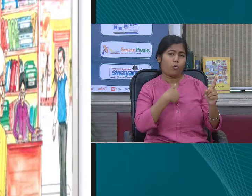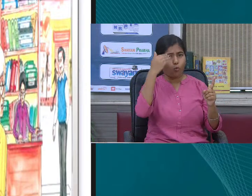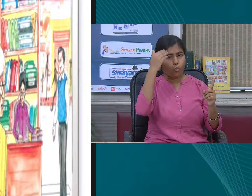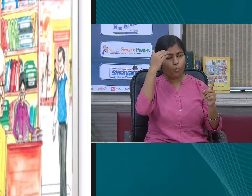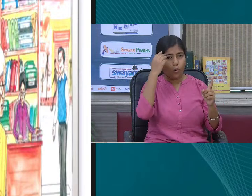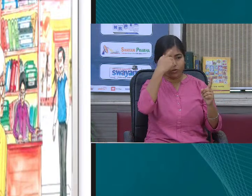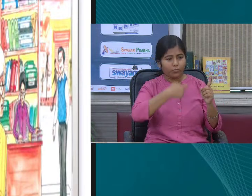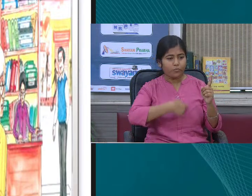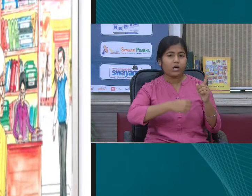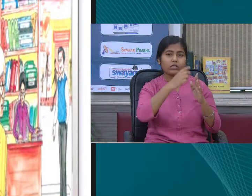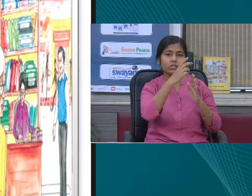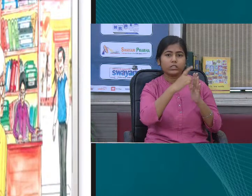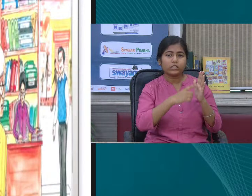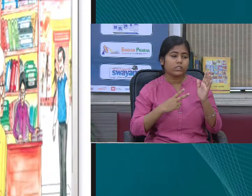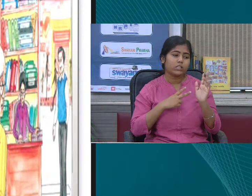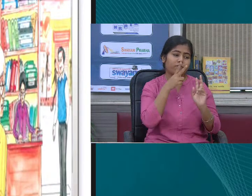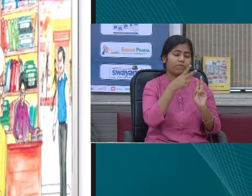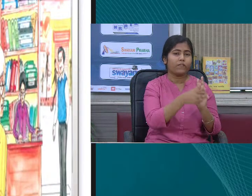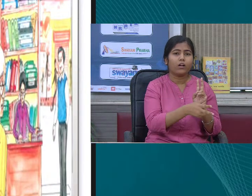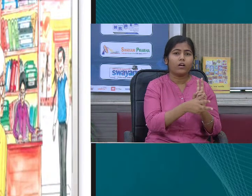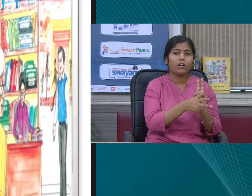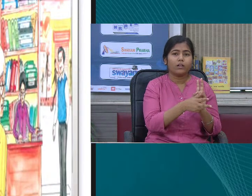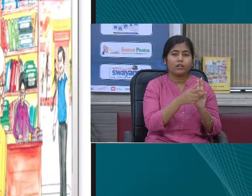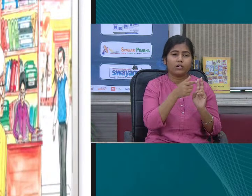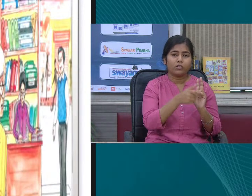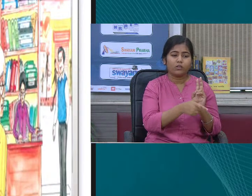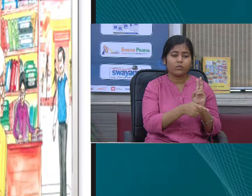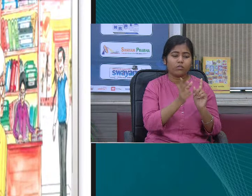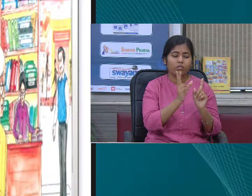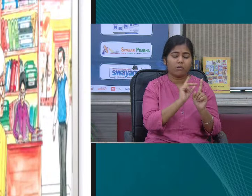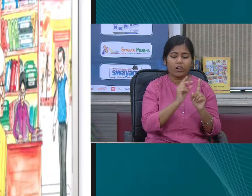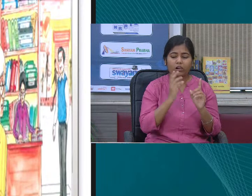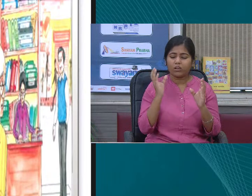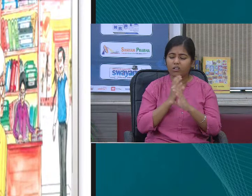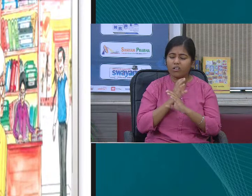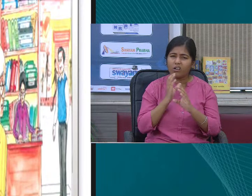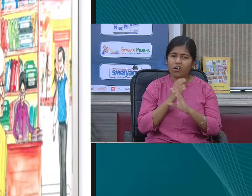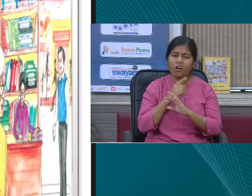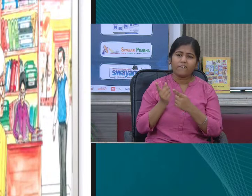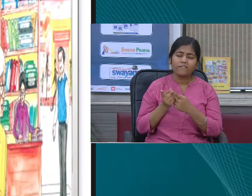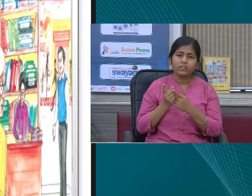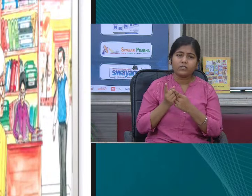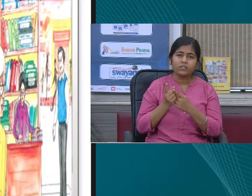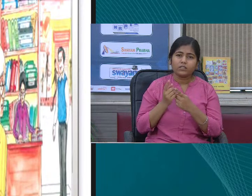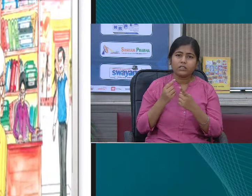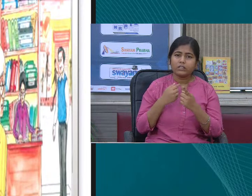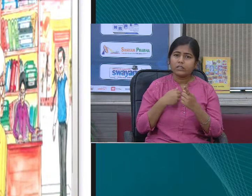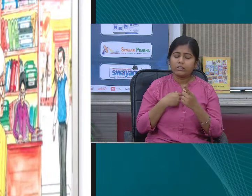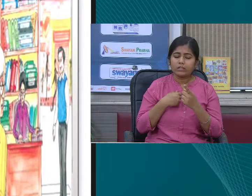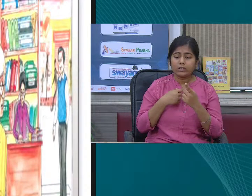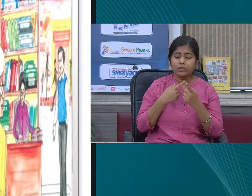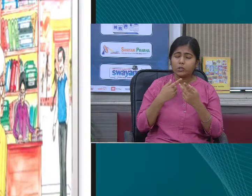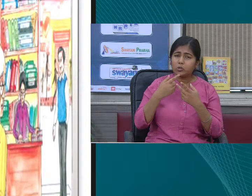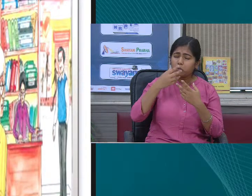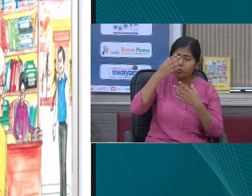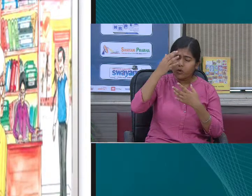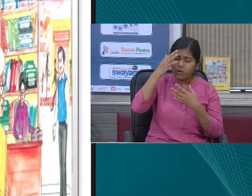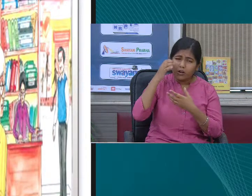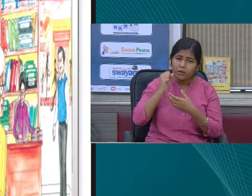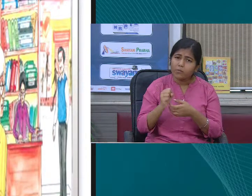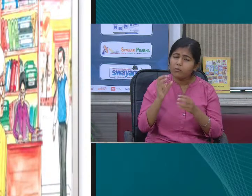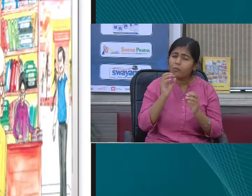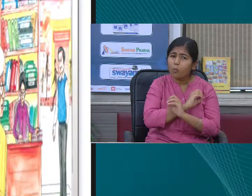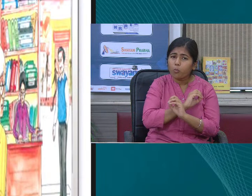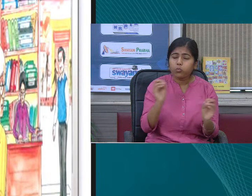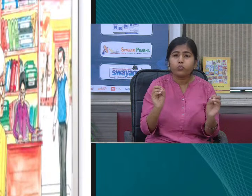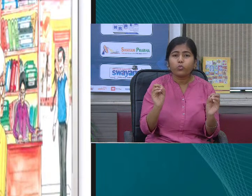in a state of confusion and chaos. He didn't have any memory of such past incidents